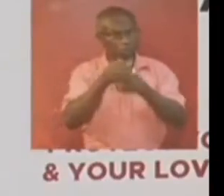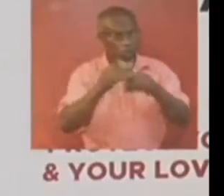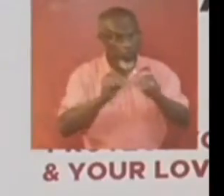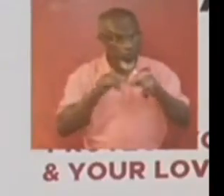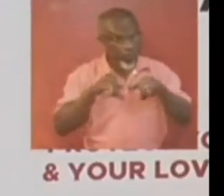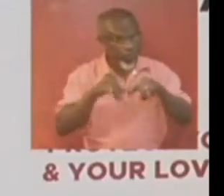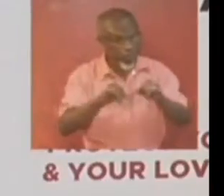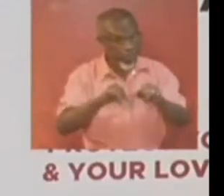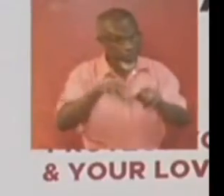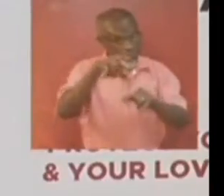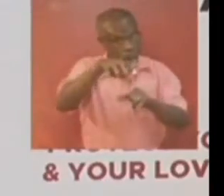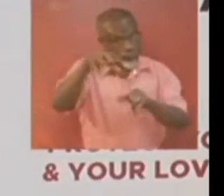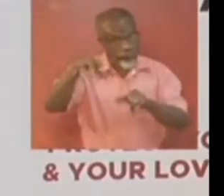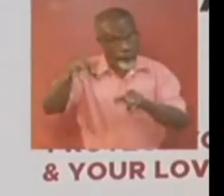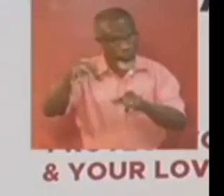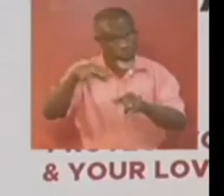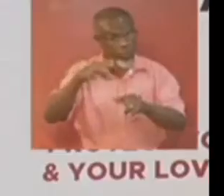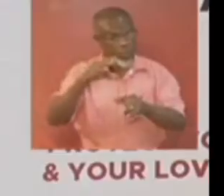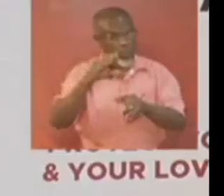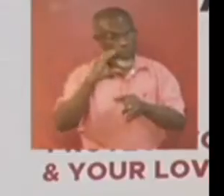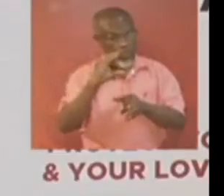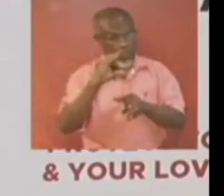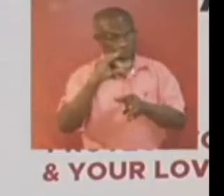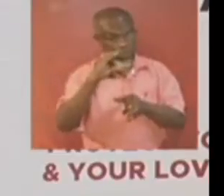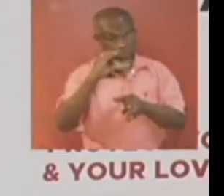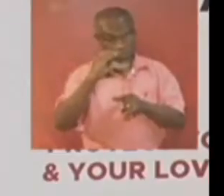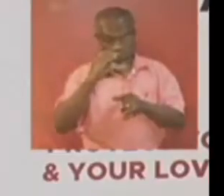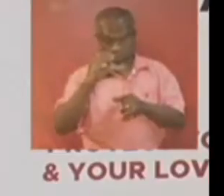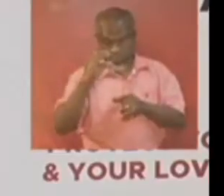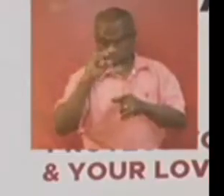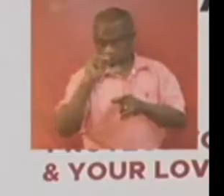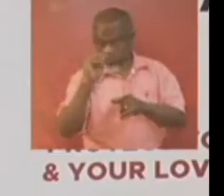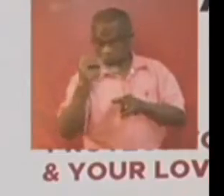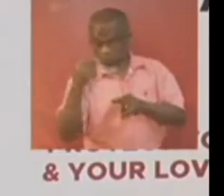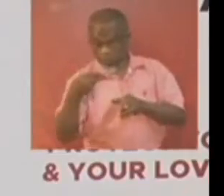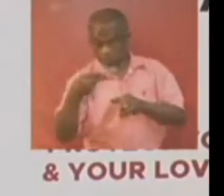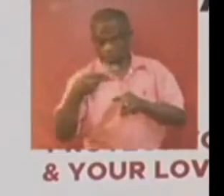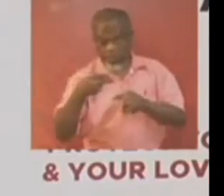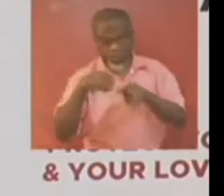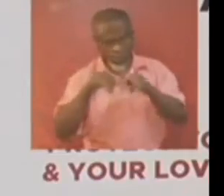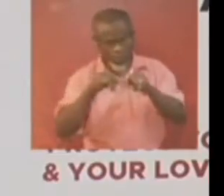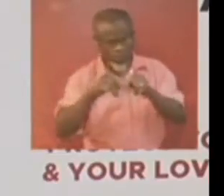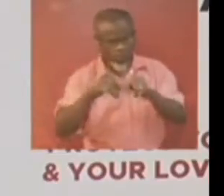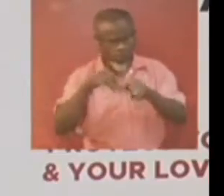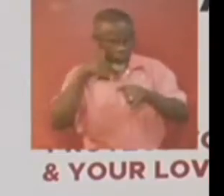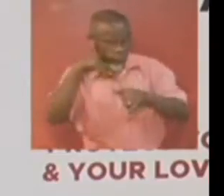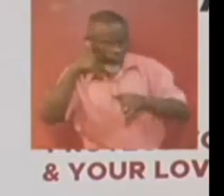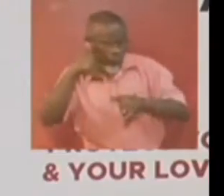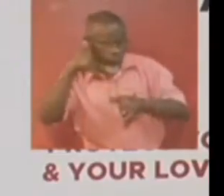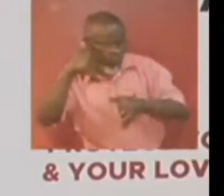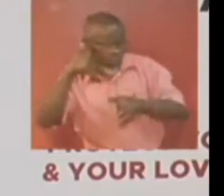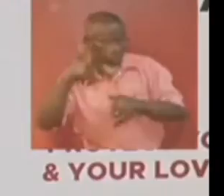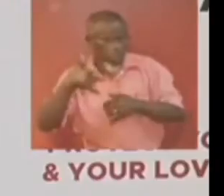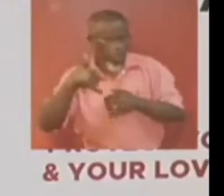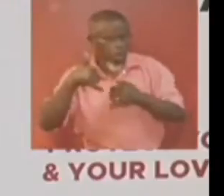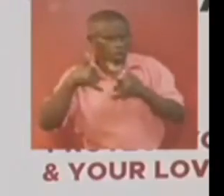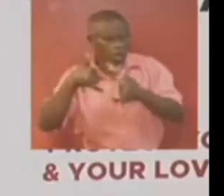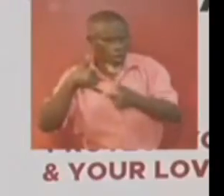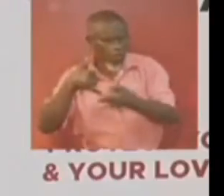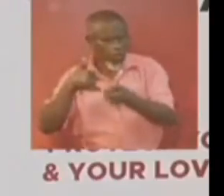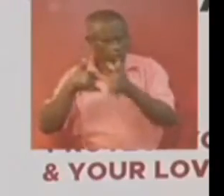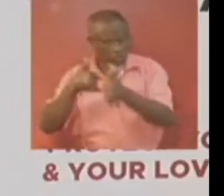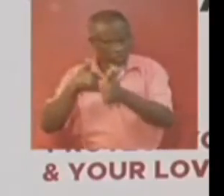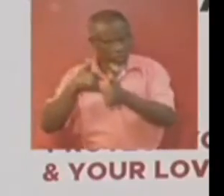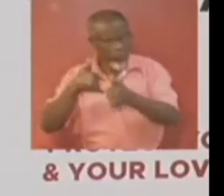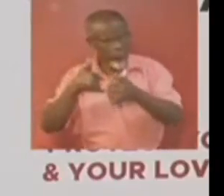Medical Officer of Health who manage and monitor these patients via a telemedicine approach with support from the Trinidad and Tobago